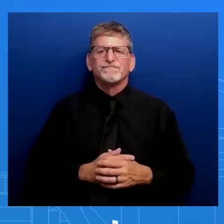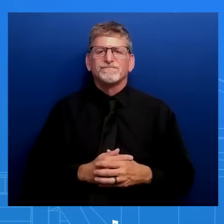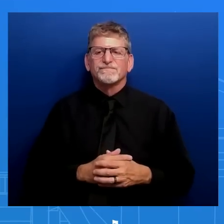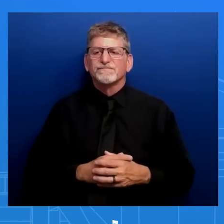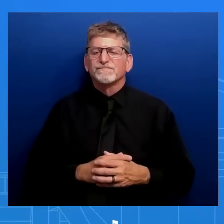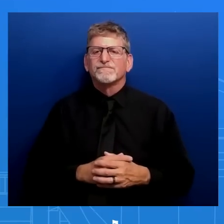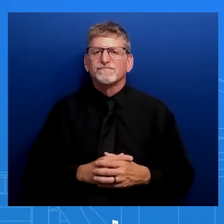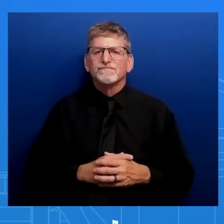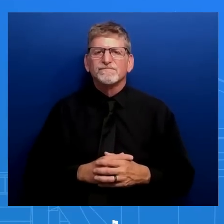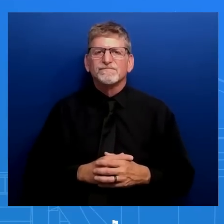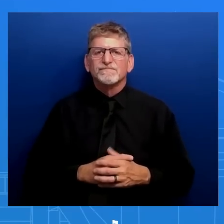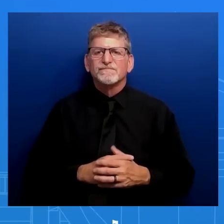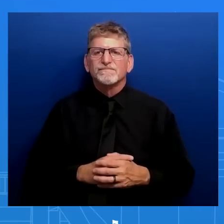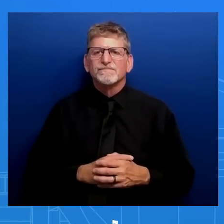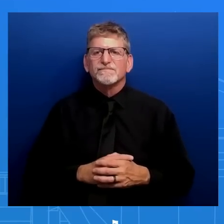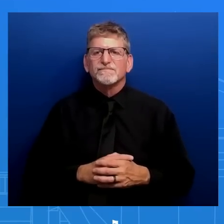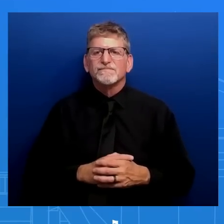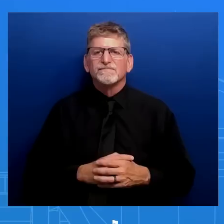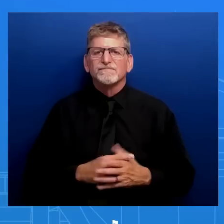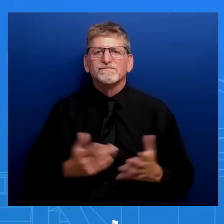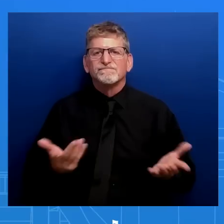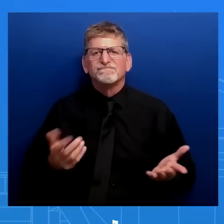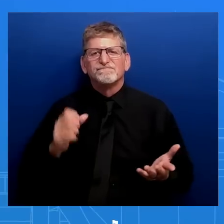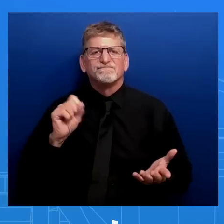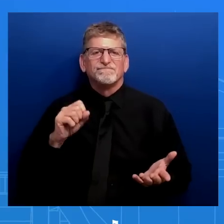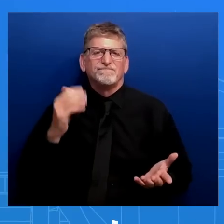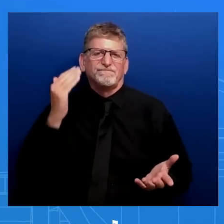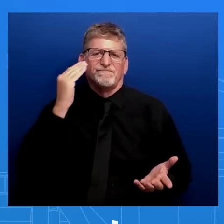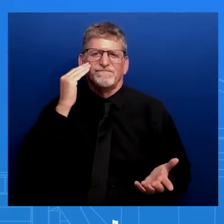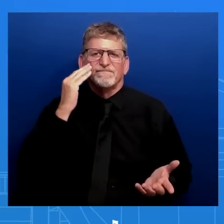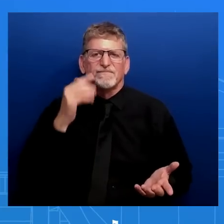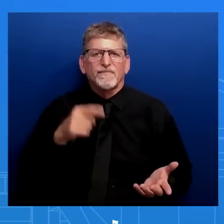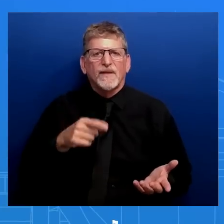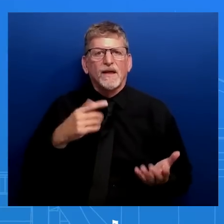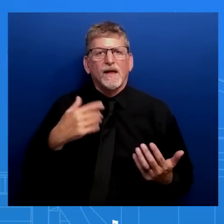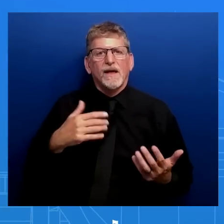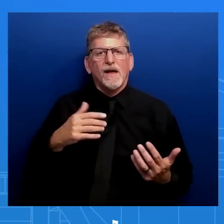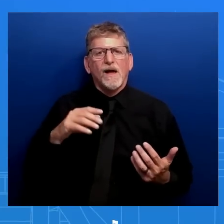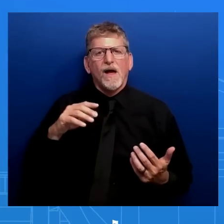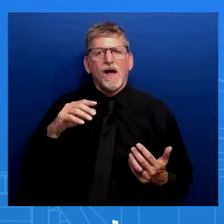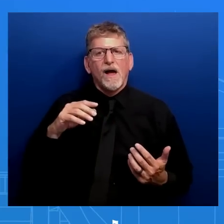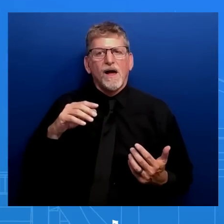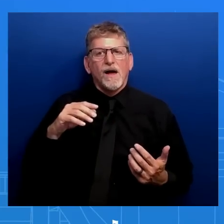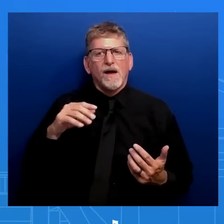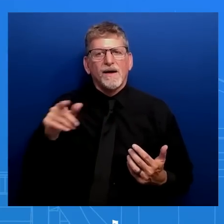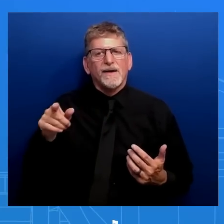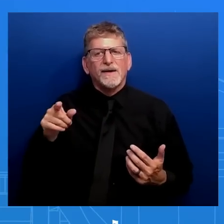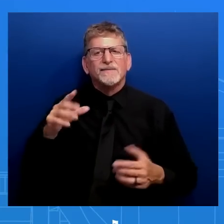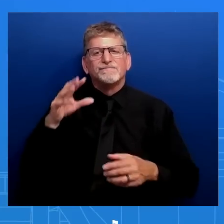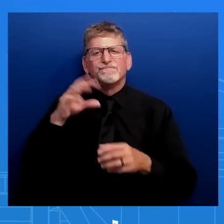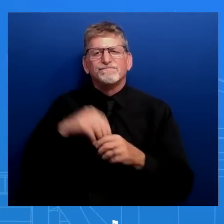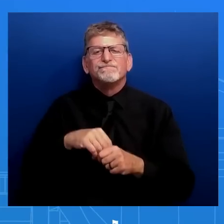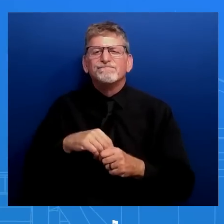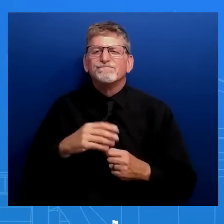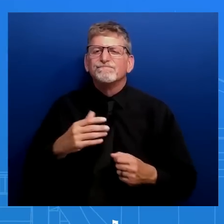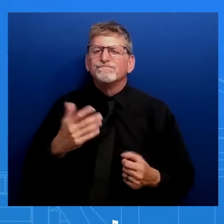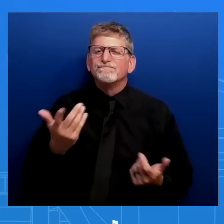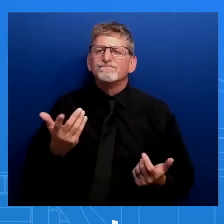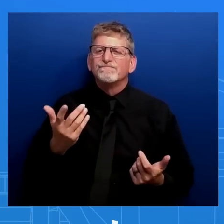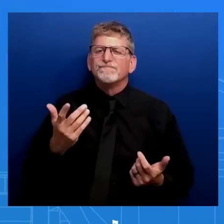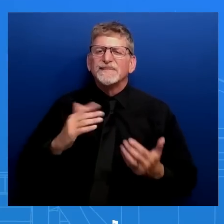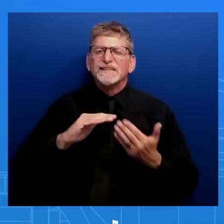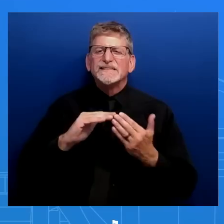It's undisputed, of course, that Wagner played a role, particularly in the fight for Bakhmut. They were reinforced by Russian military forces, and that